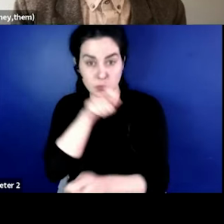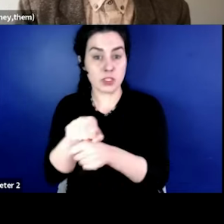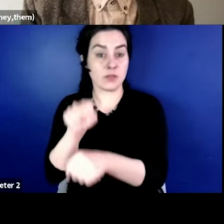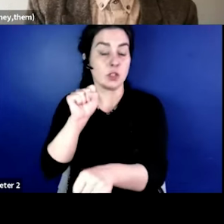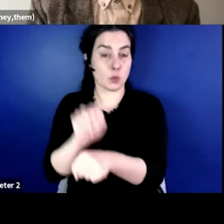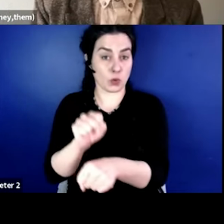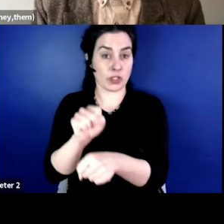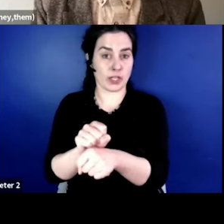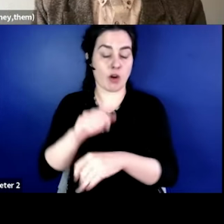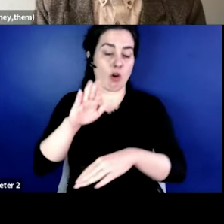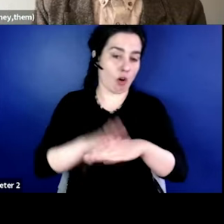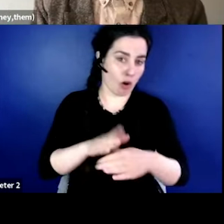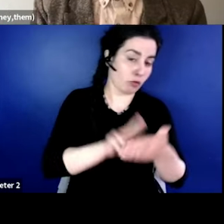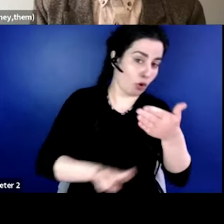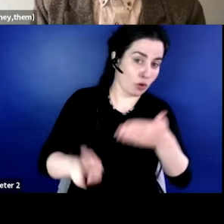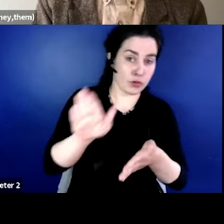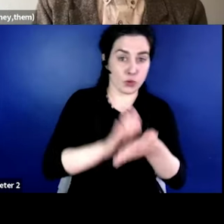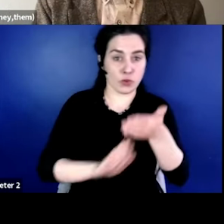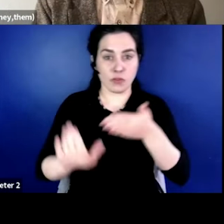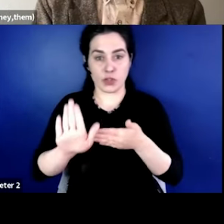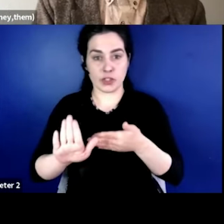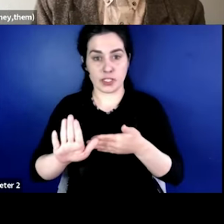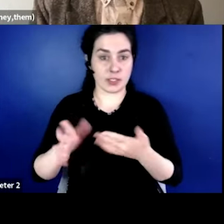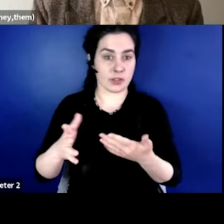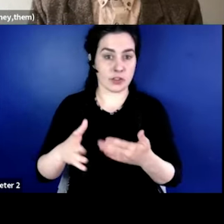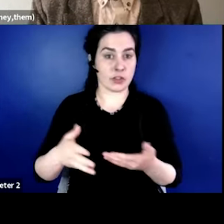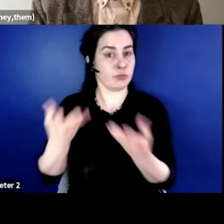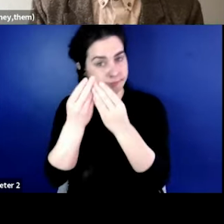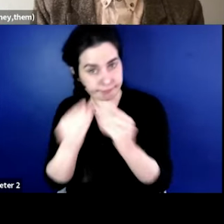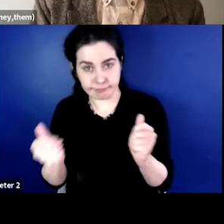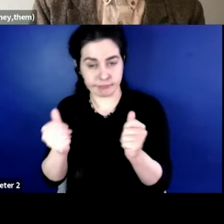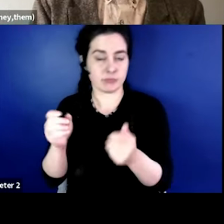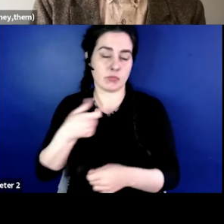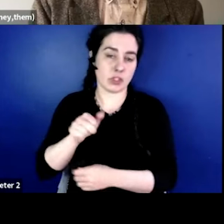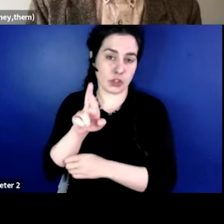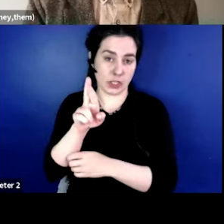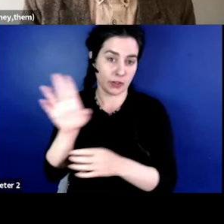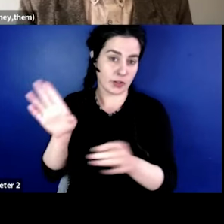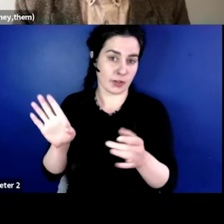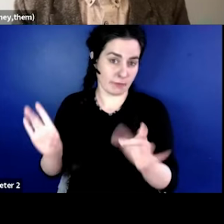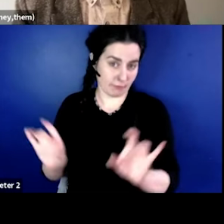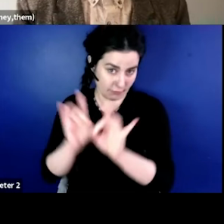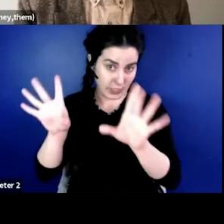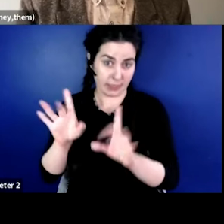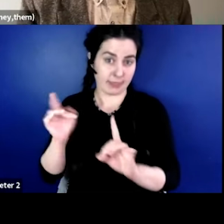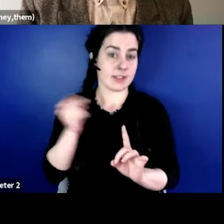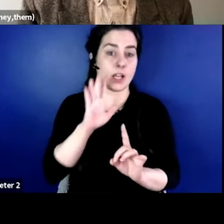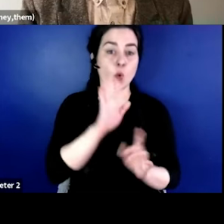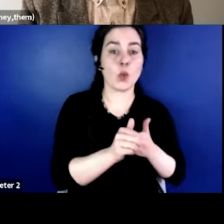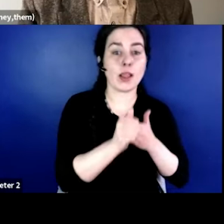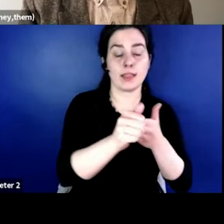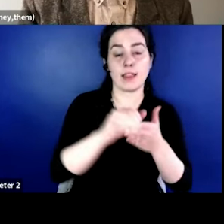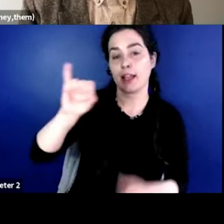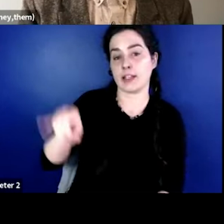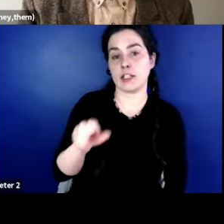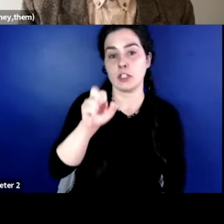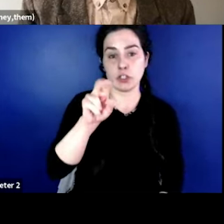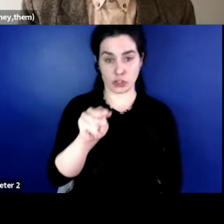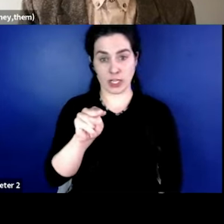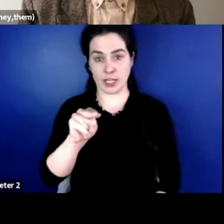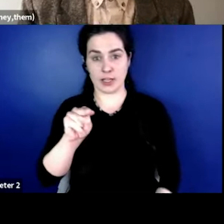gender-based violence. It'll be led by Jen Flood and Farah Khan. And this is an interactive learning experience that allows